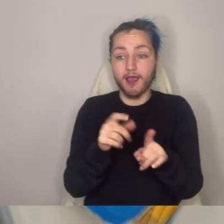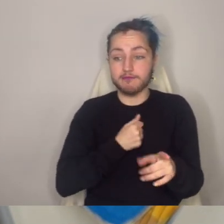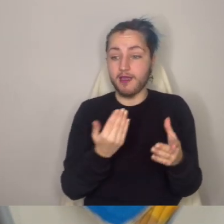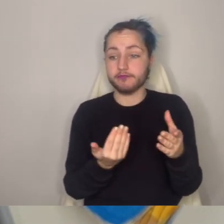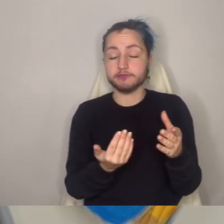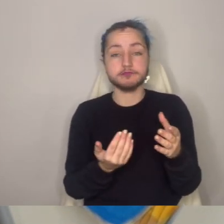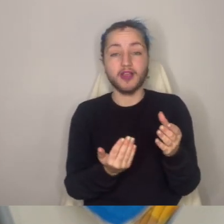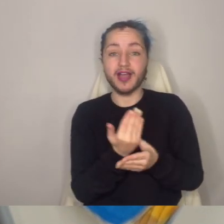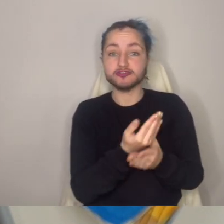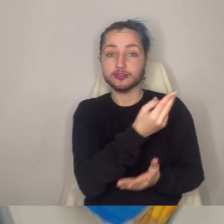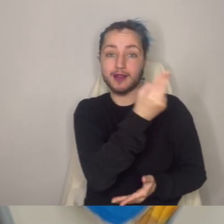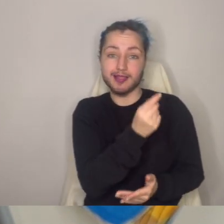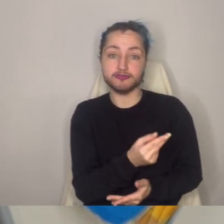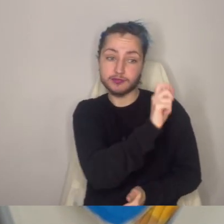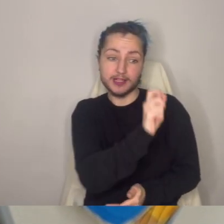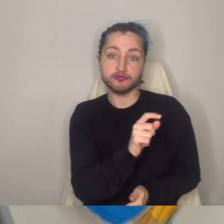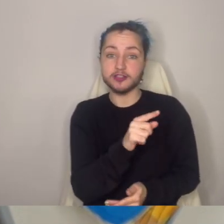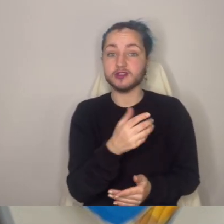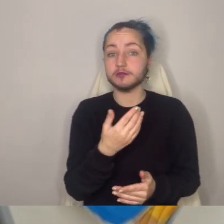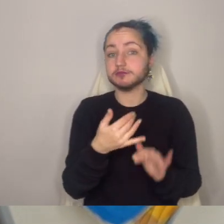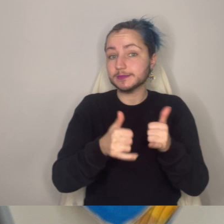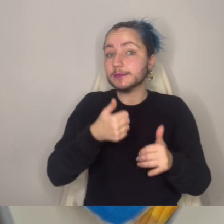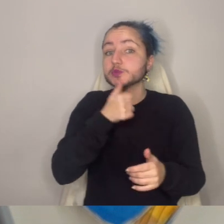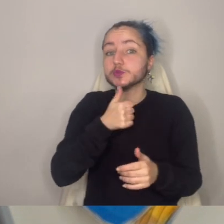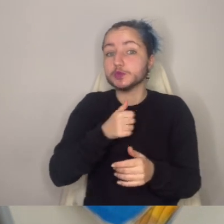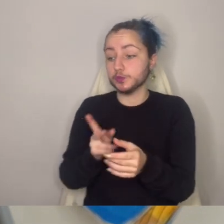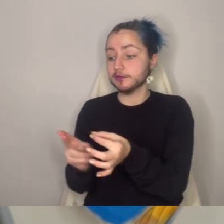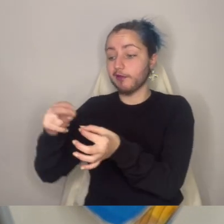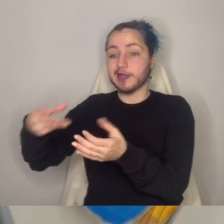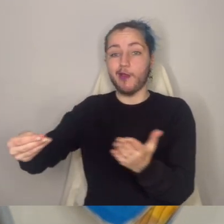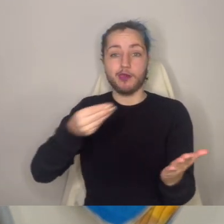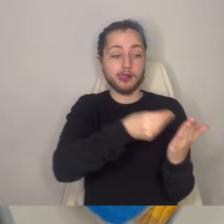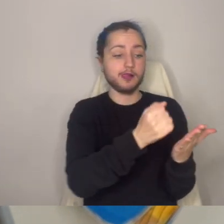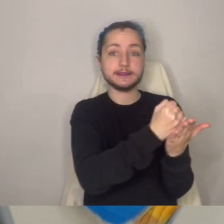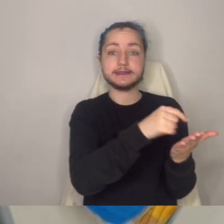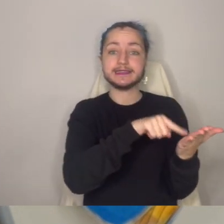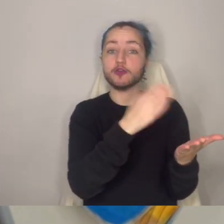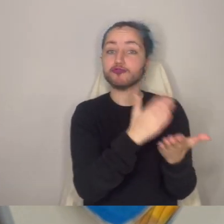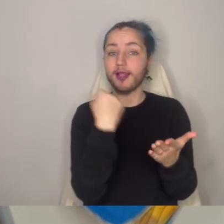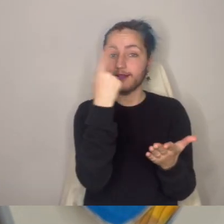illustrations. I've previously used collage faces, which is something that you could also use.